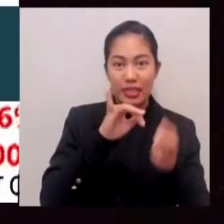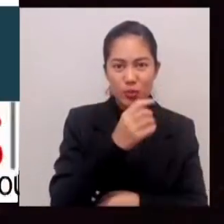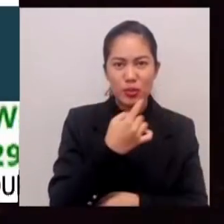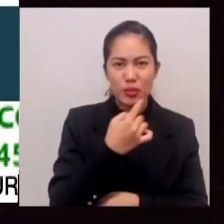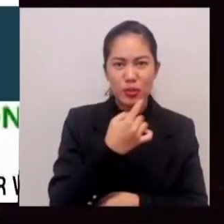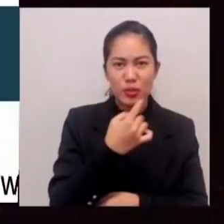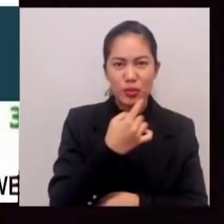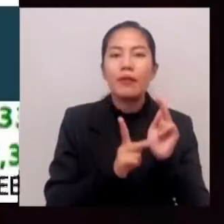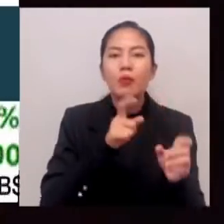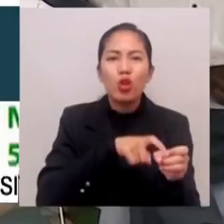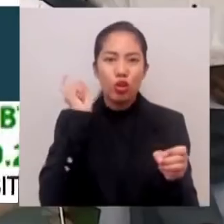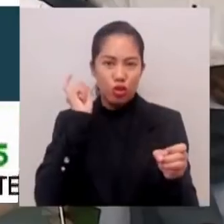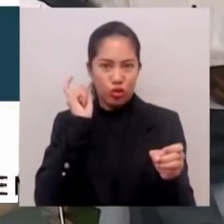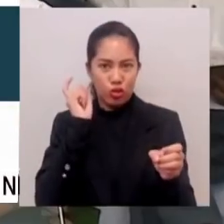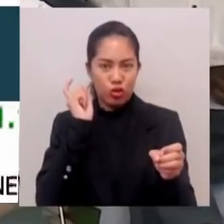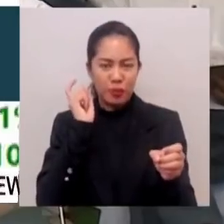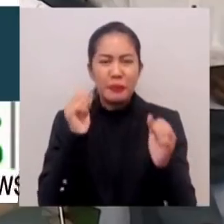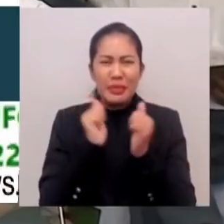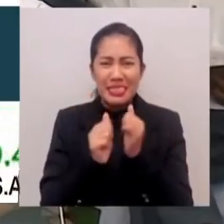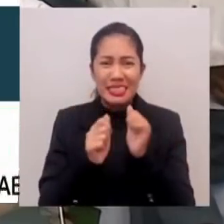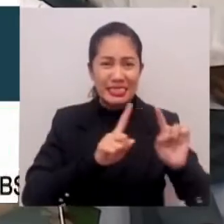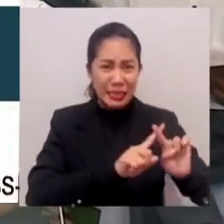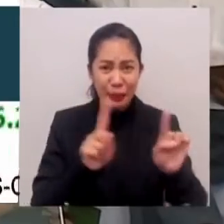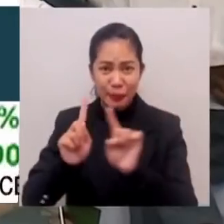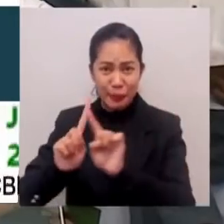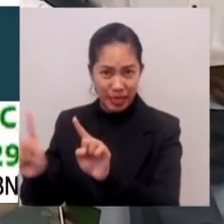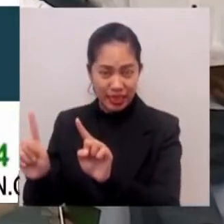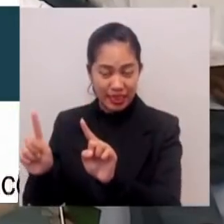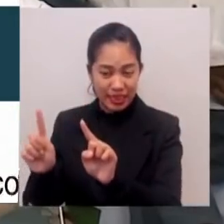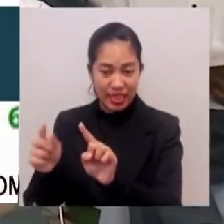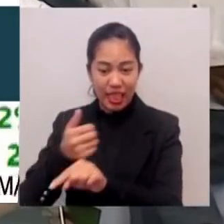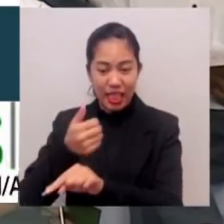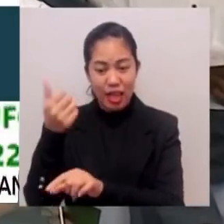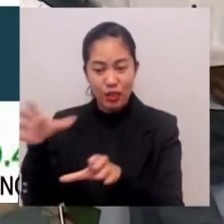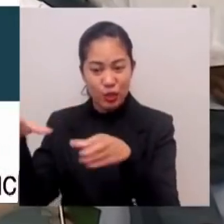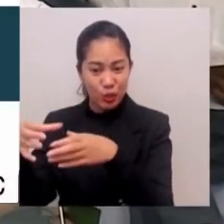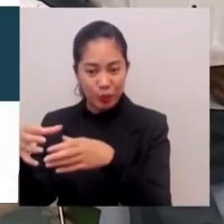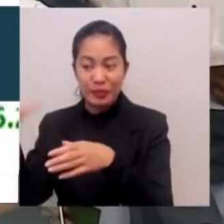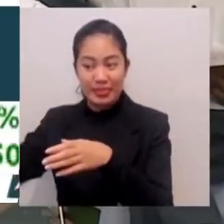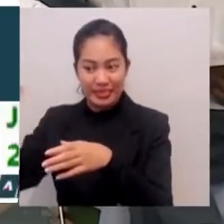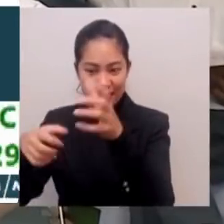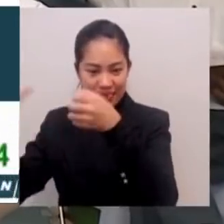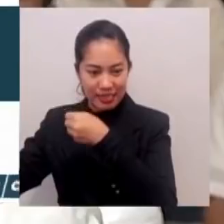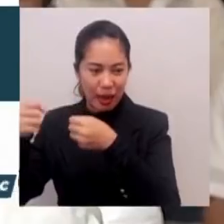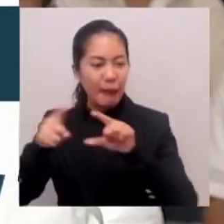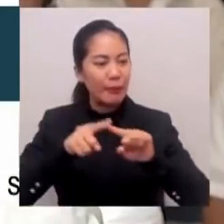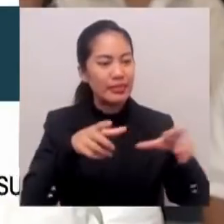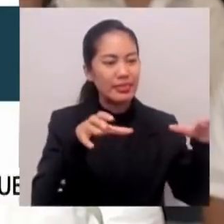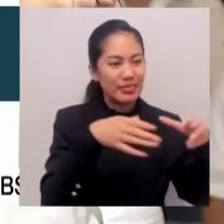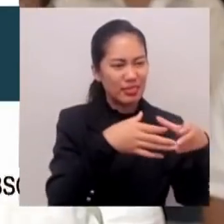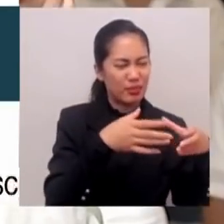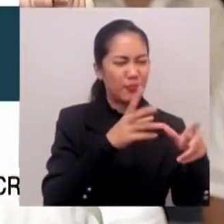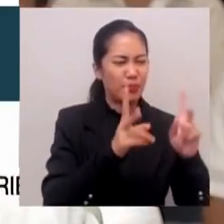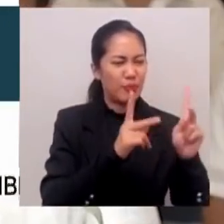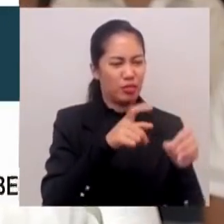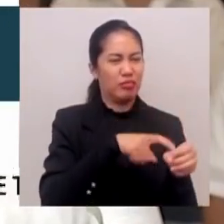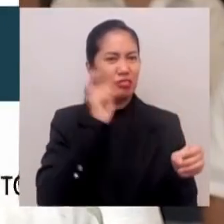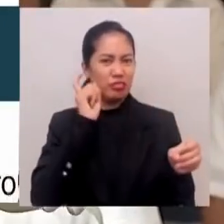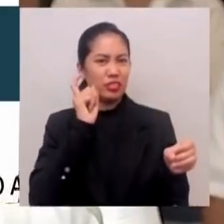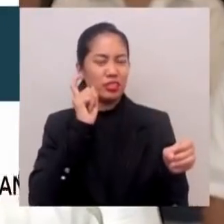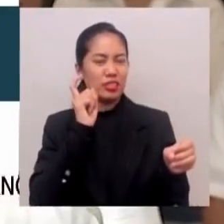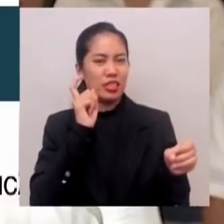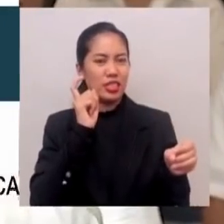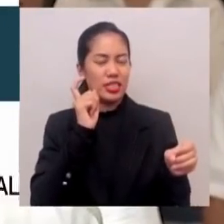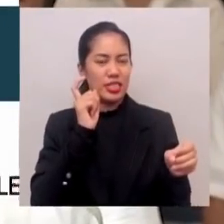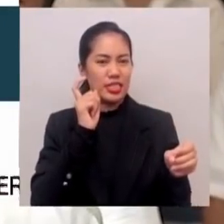but it also shows the comparative size of the different groups. Again, as I said,